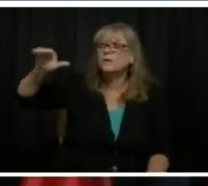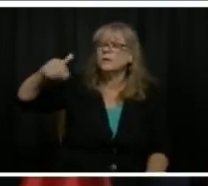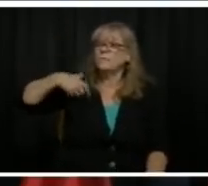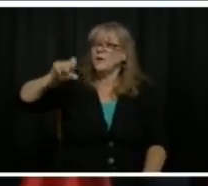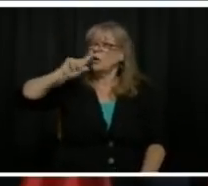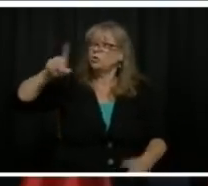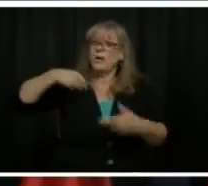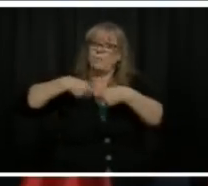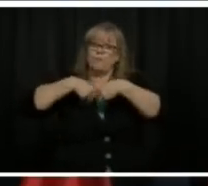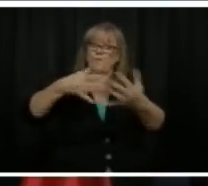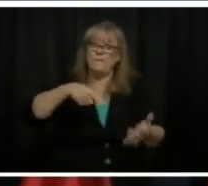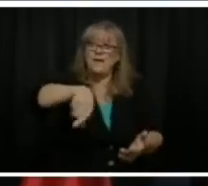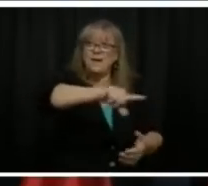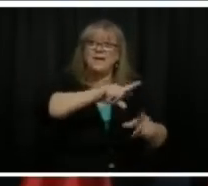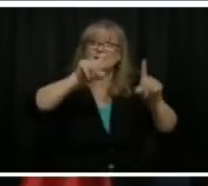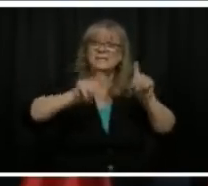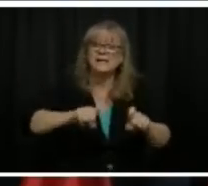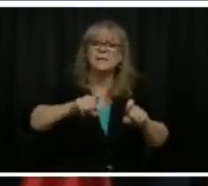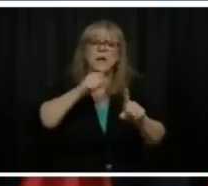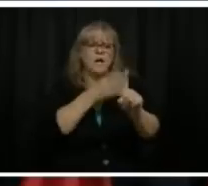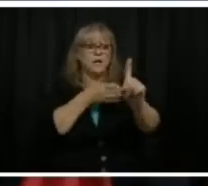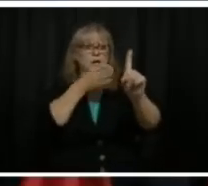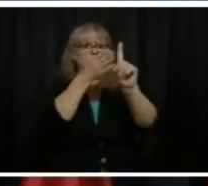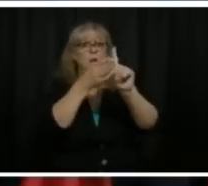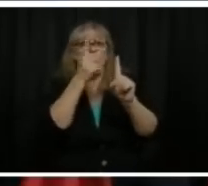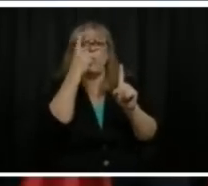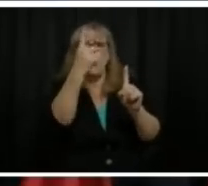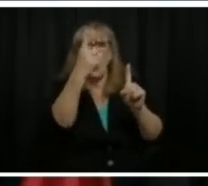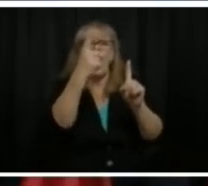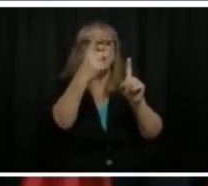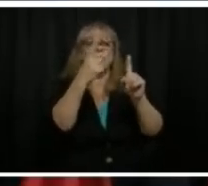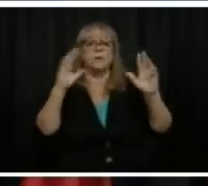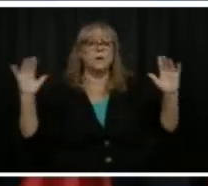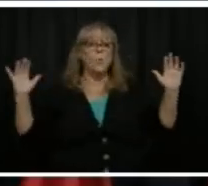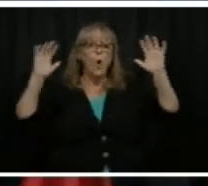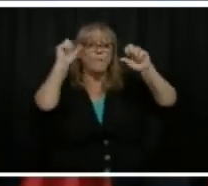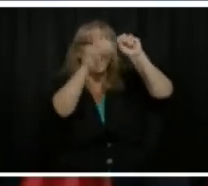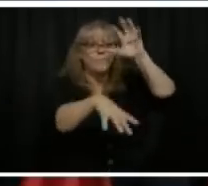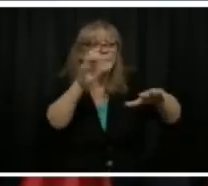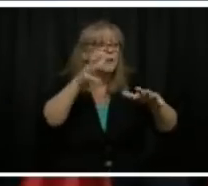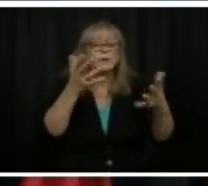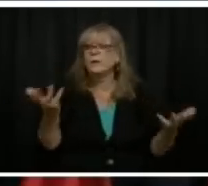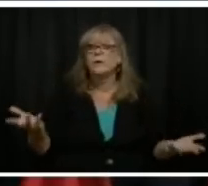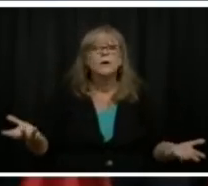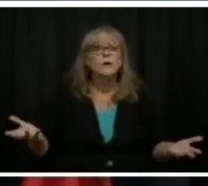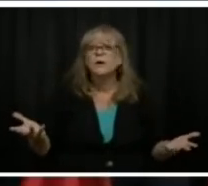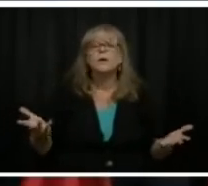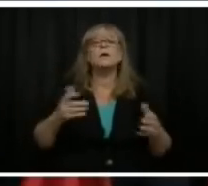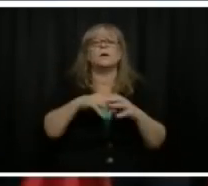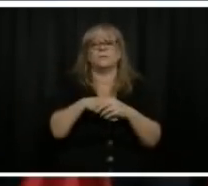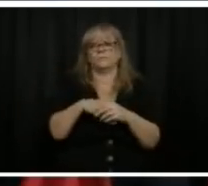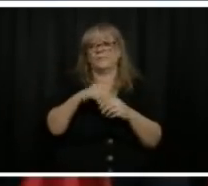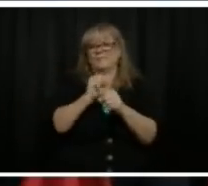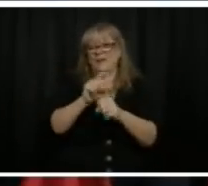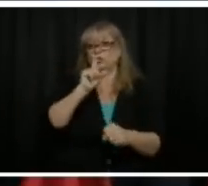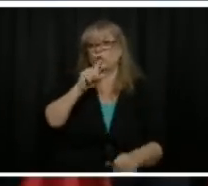that's overwhelmed at the Pepsi Center. We need to have a network of several across the metro area with quick lab turnaround